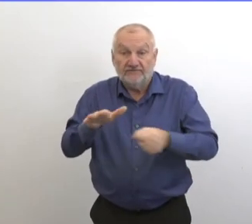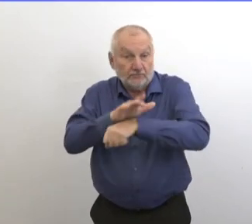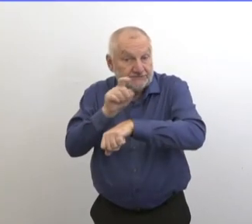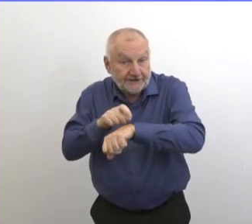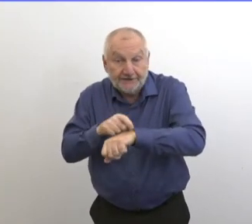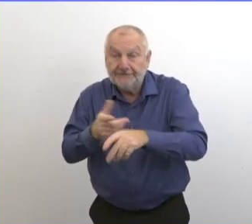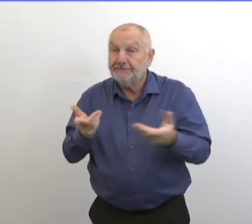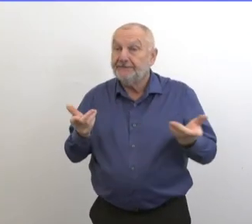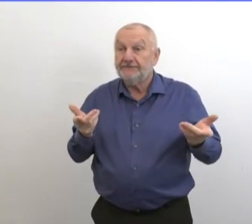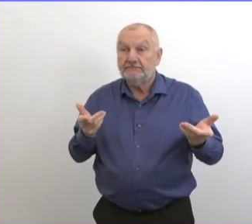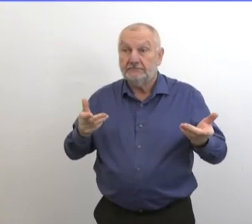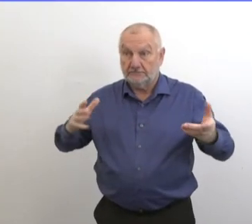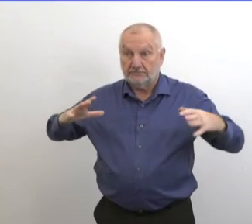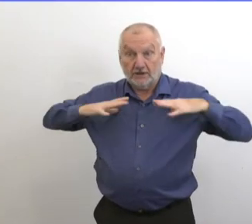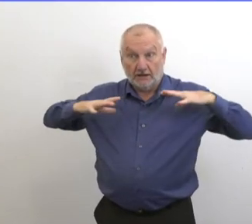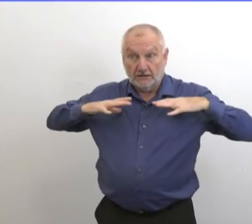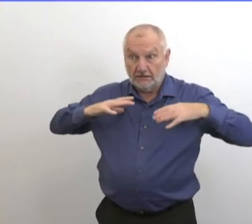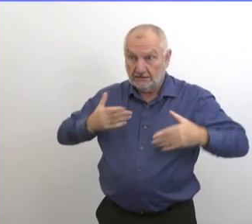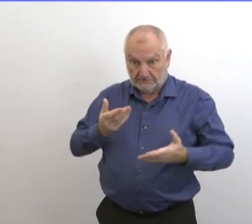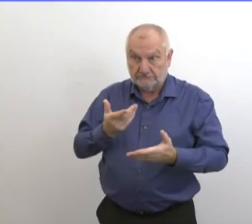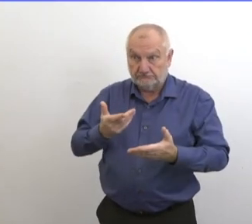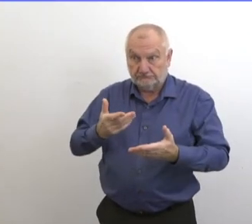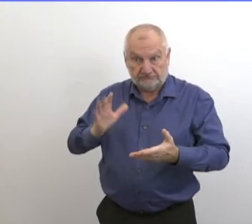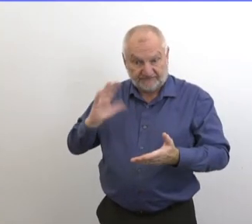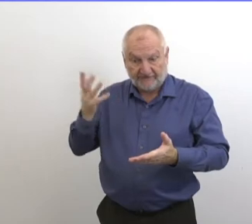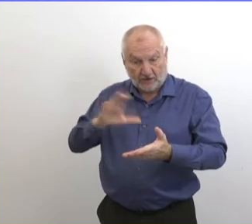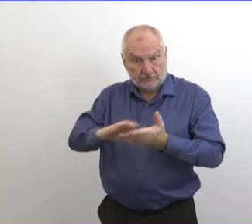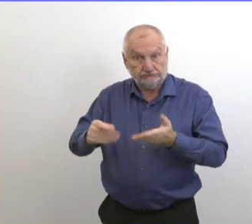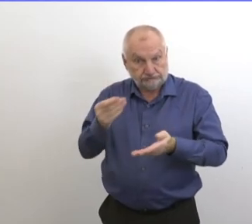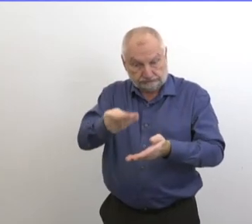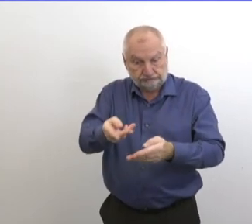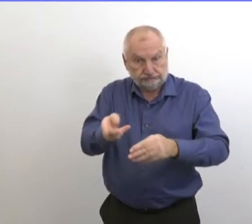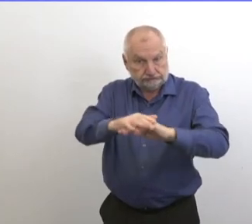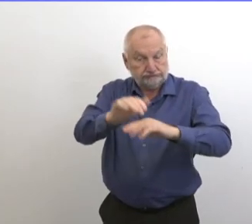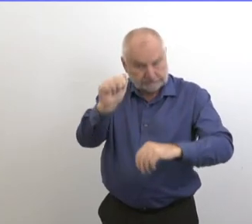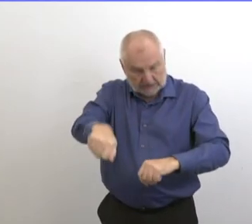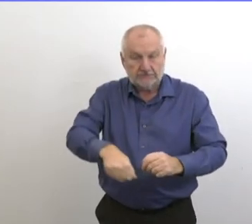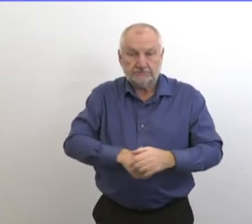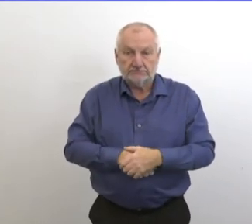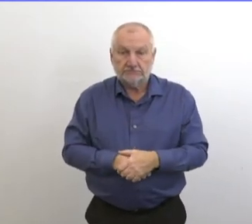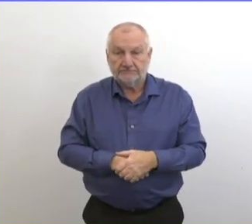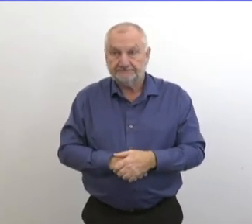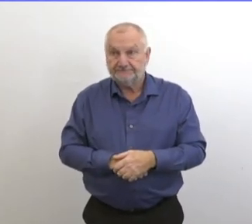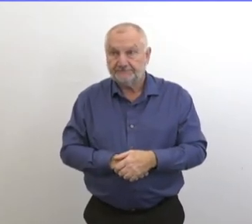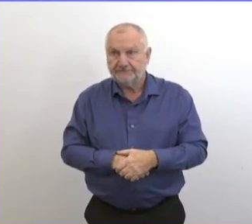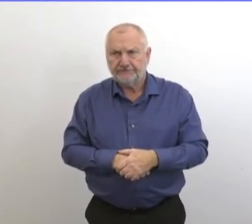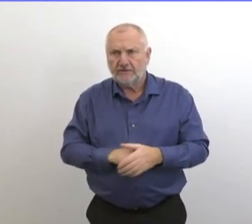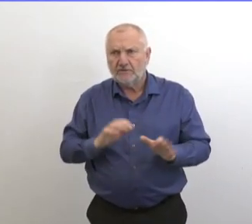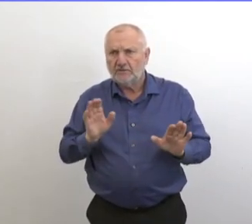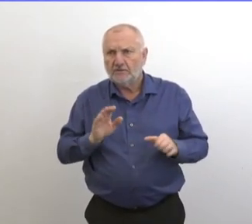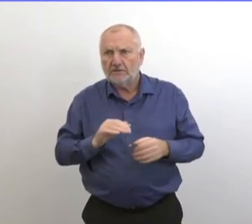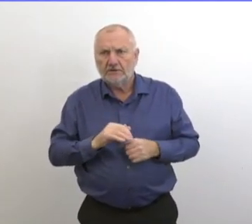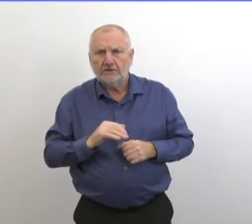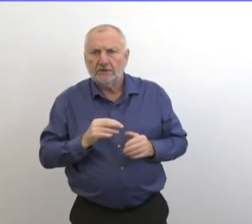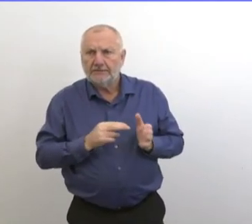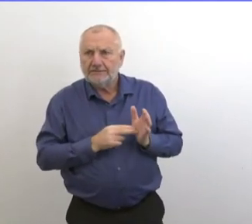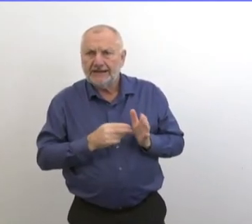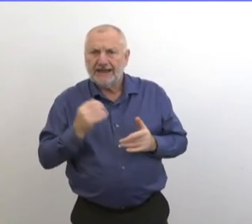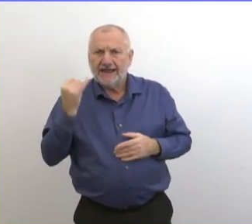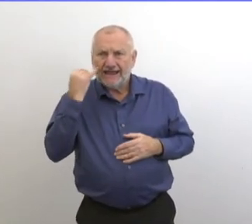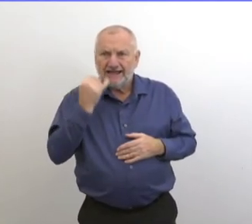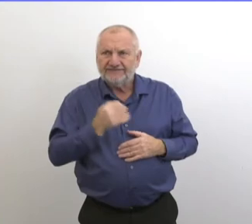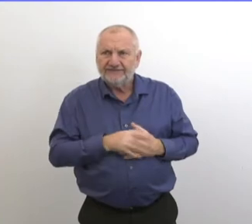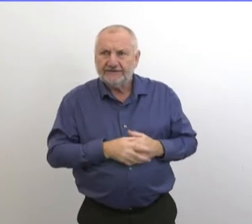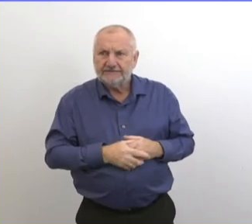But if you're not, but if you're working from home, like if you have to be at home though, because are we not incentivizing people to go into